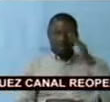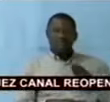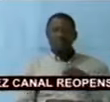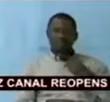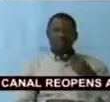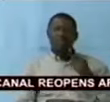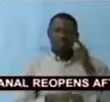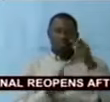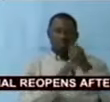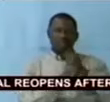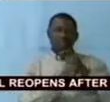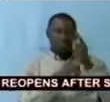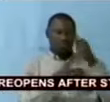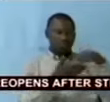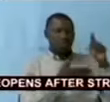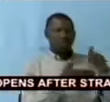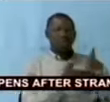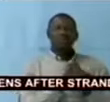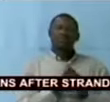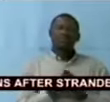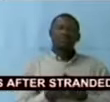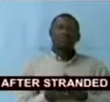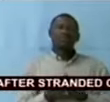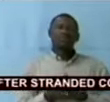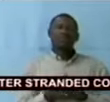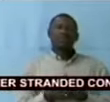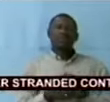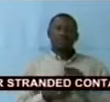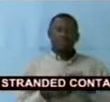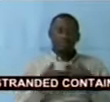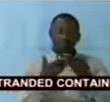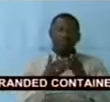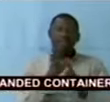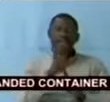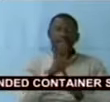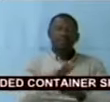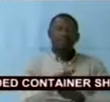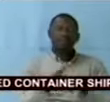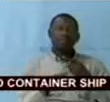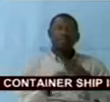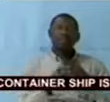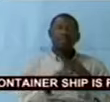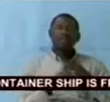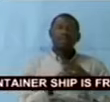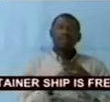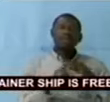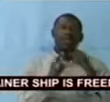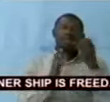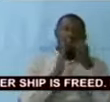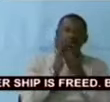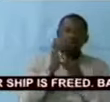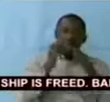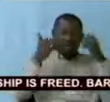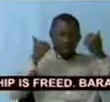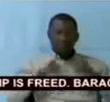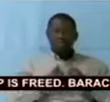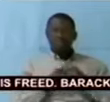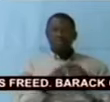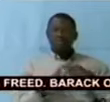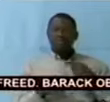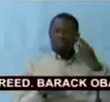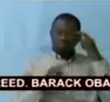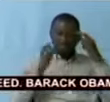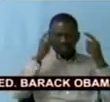you give us examples of some of the events that took place which suggest that he had zero tolerance